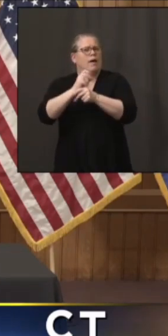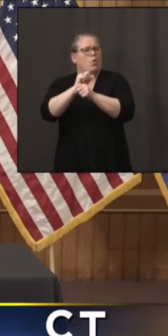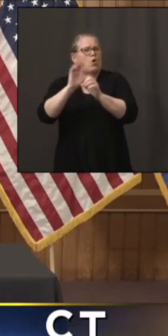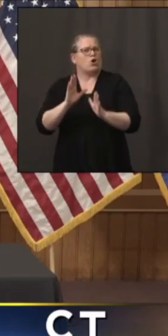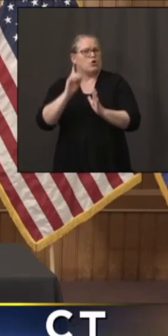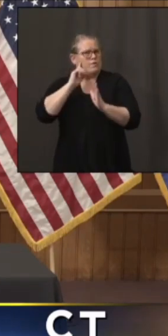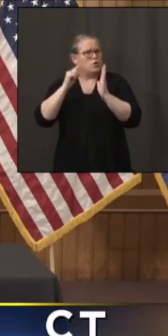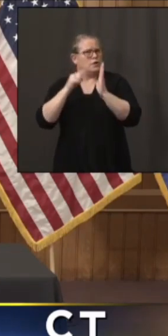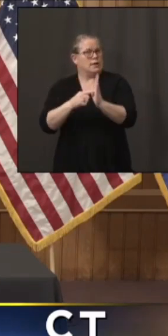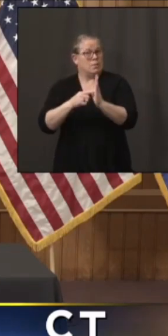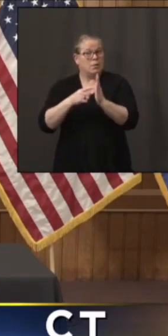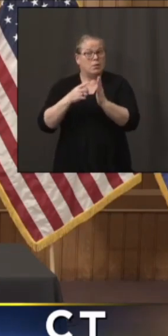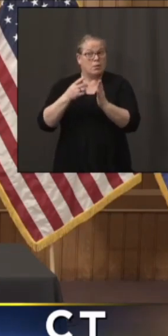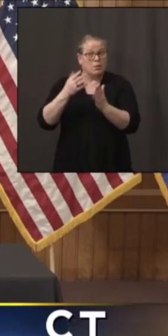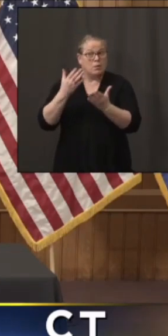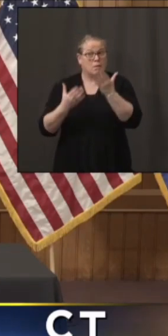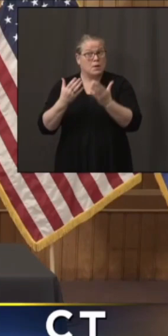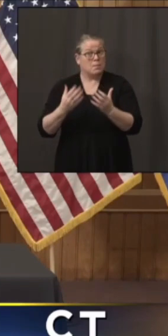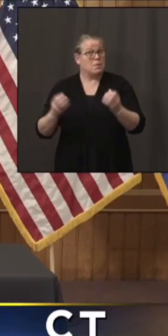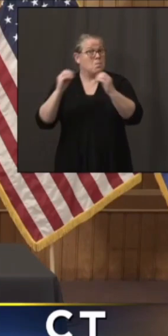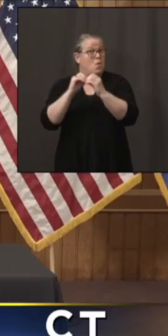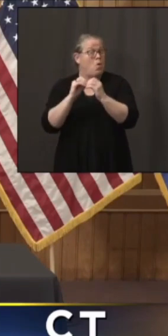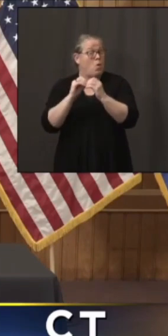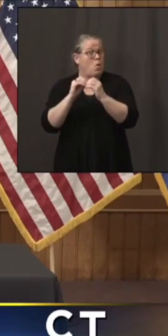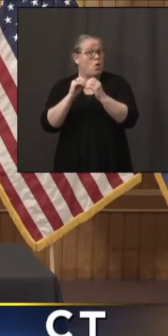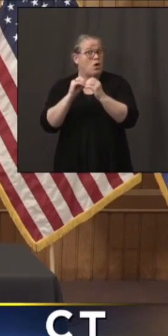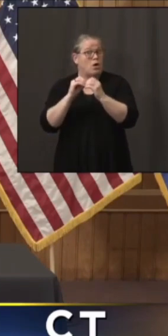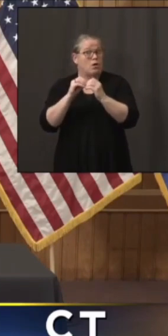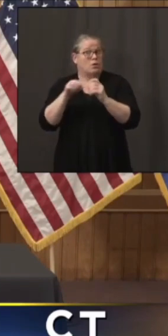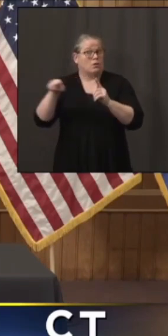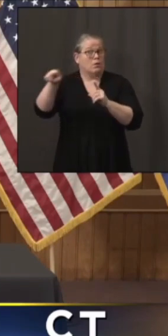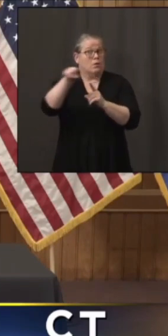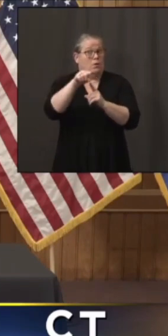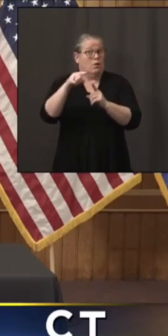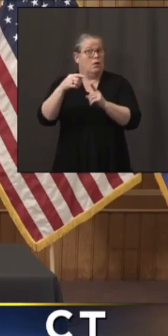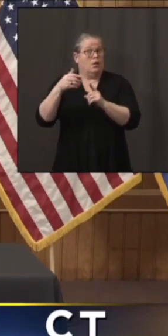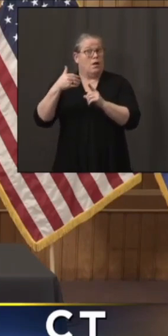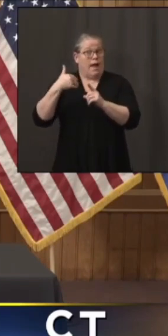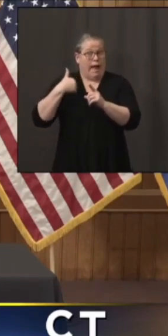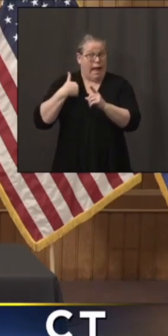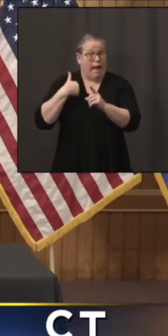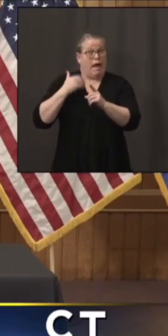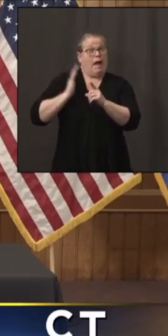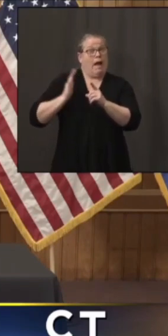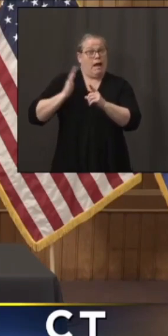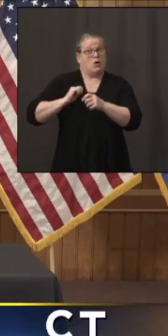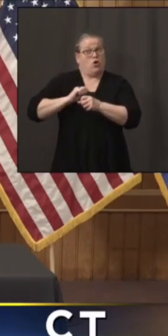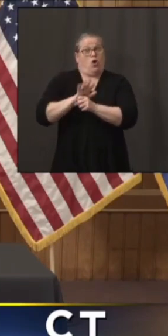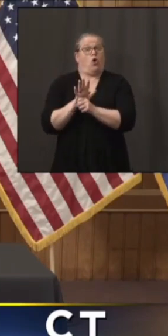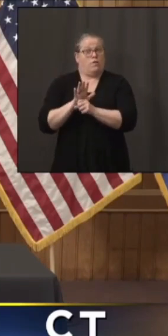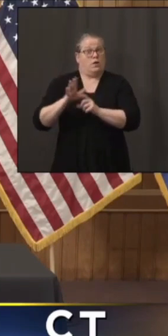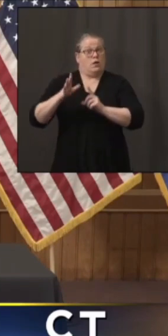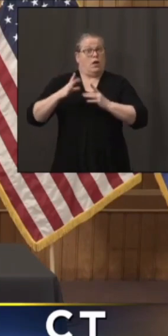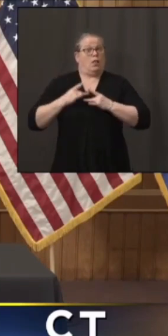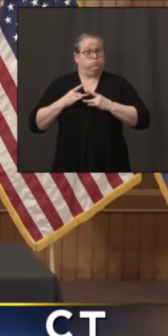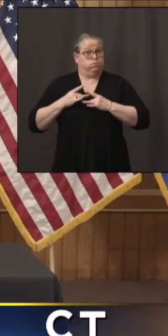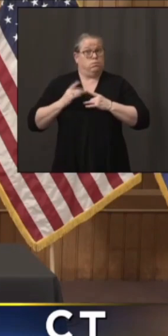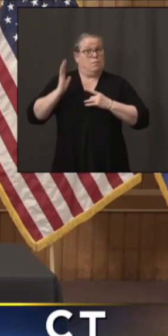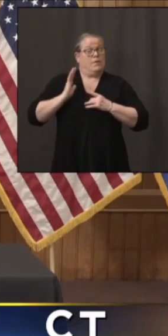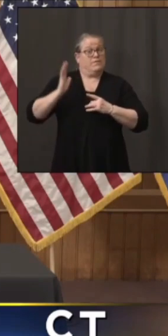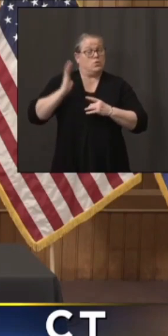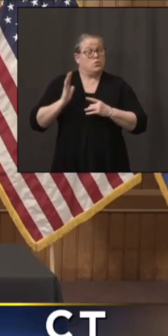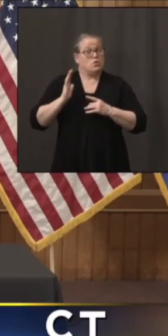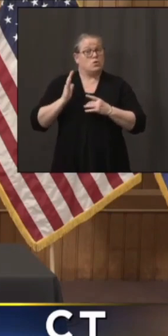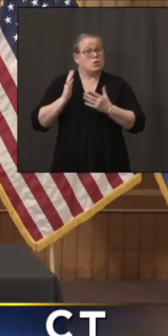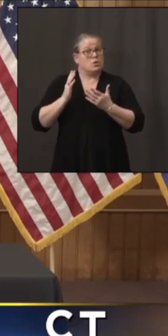workers that had COVID, and if you're not seeing that, has that helped in being